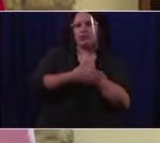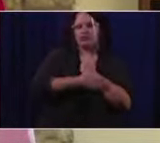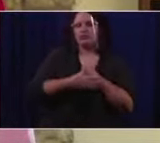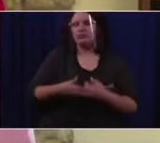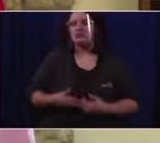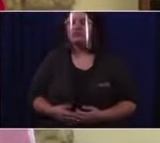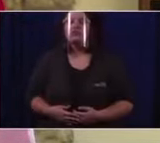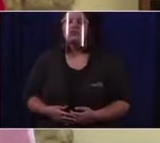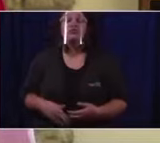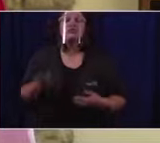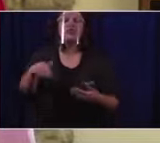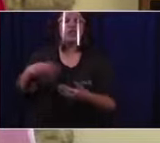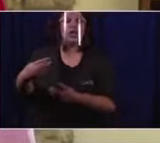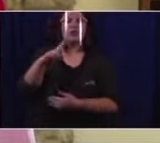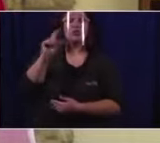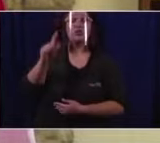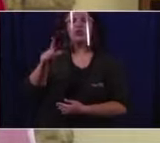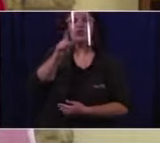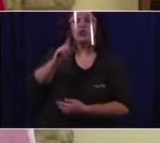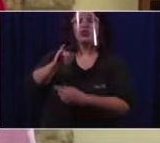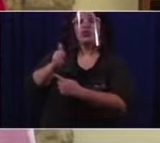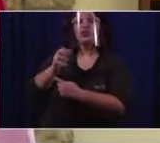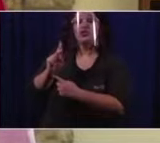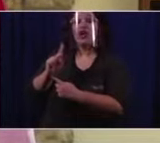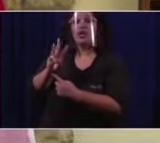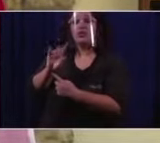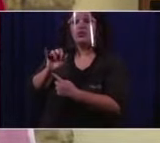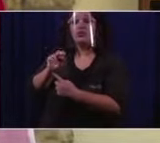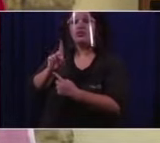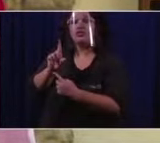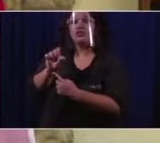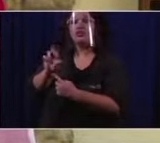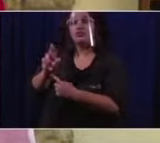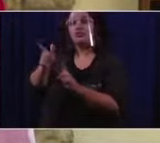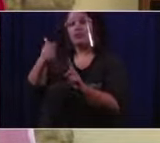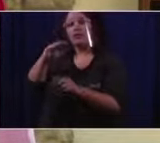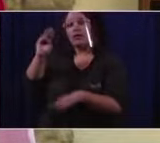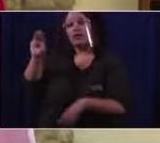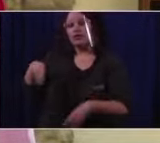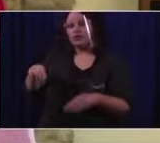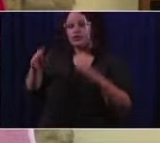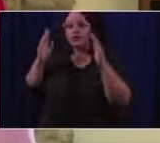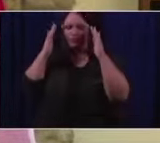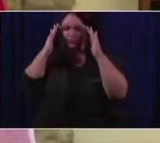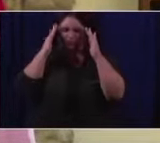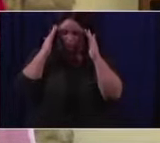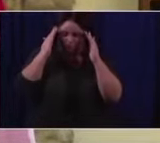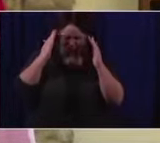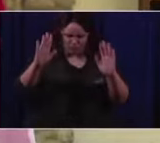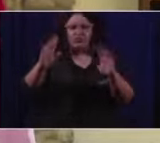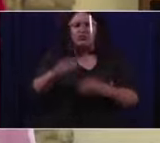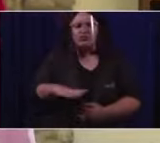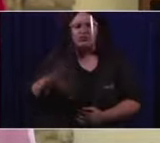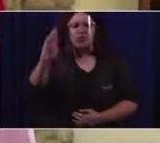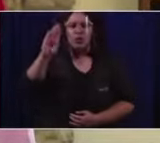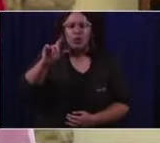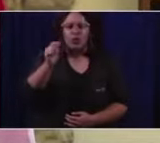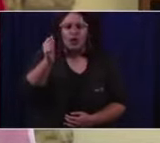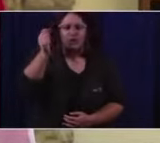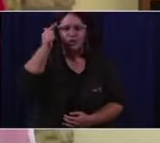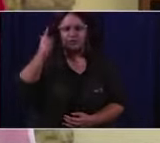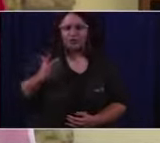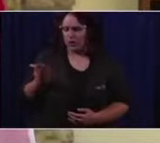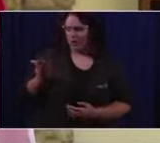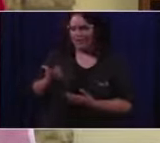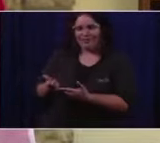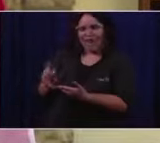Next question is from Jack Windsor at WMFD in Mansfield. Hey, Jack. Governor, follow up on last week. Since